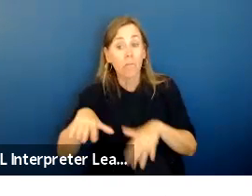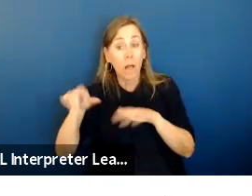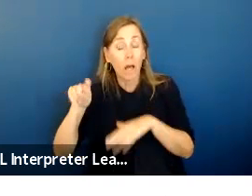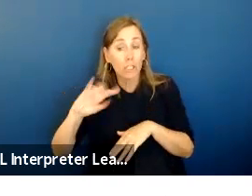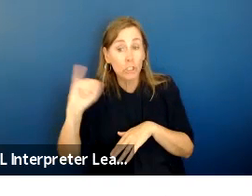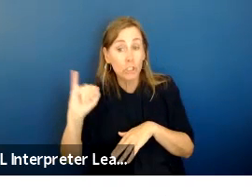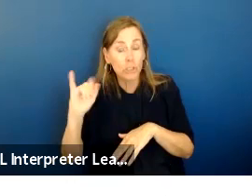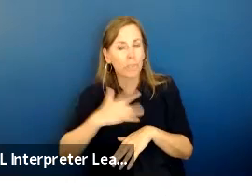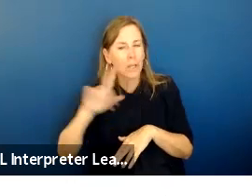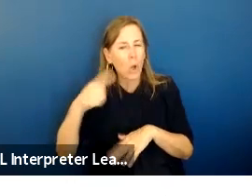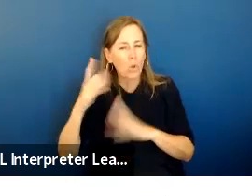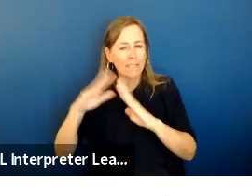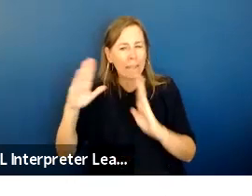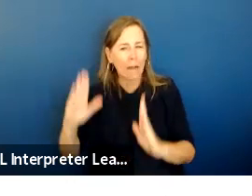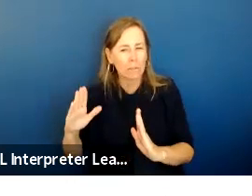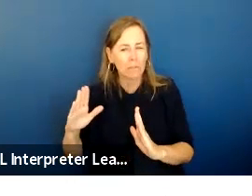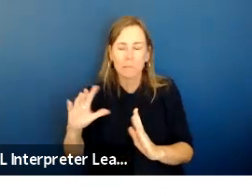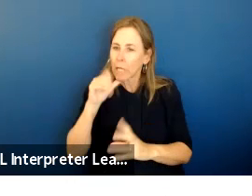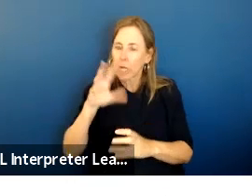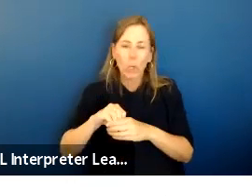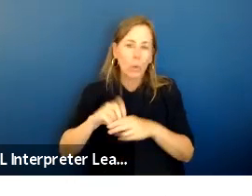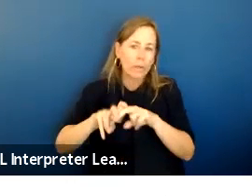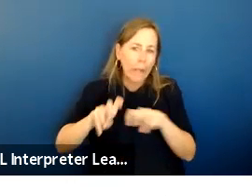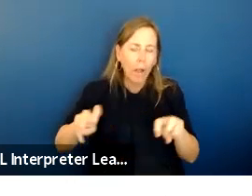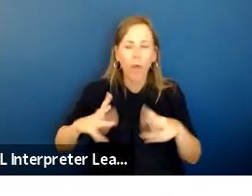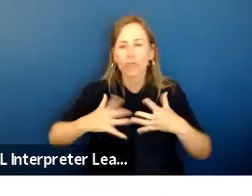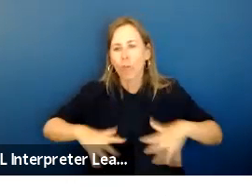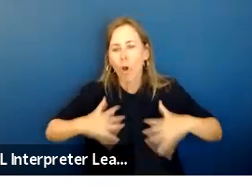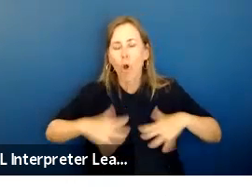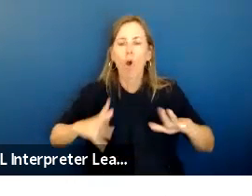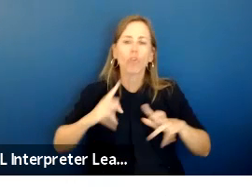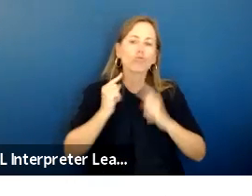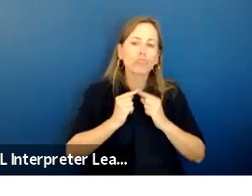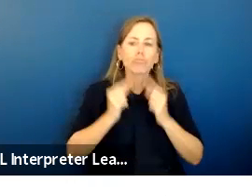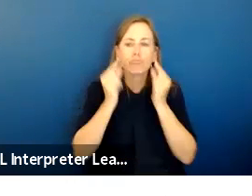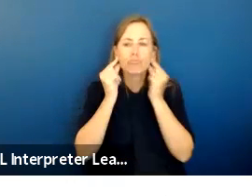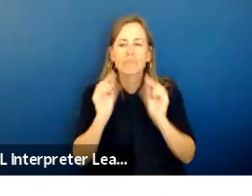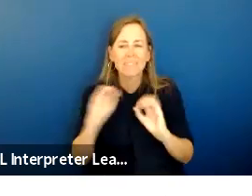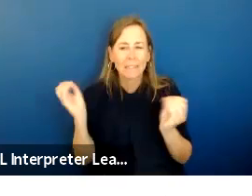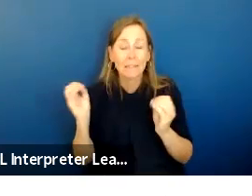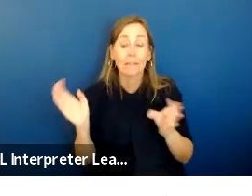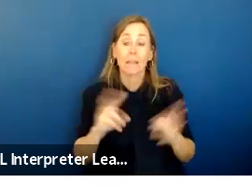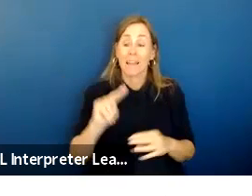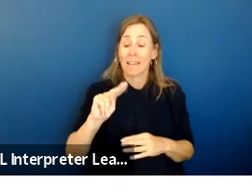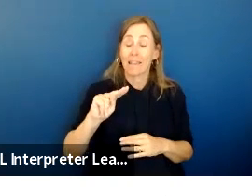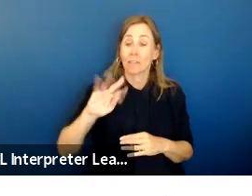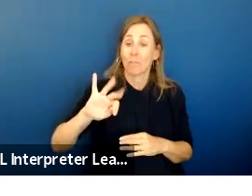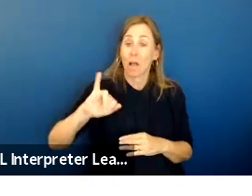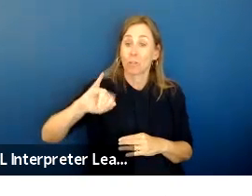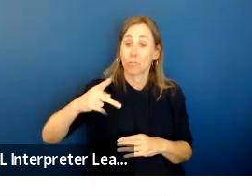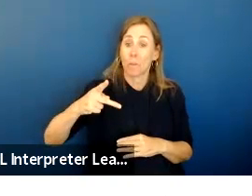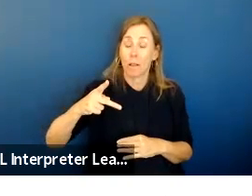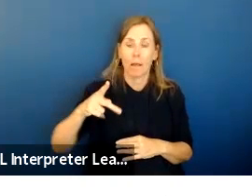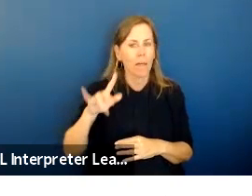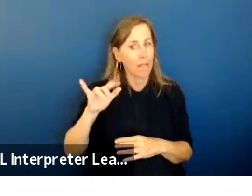just the dwelling and does not include personal property contents. However, the National Flood Insurance Program policy gives the policy